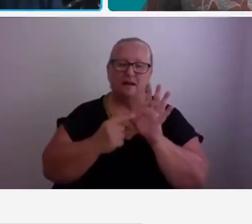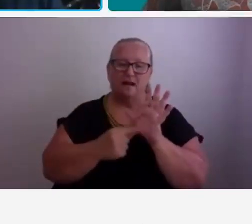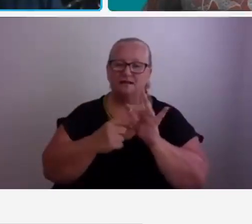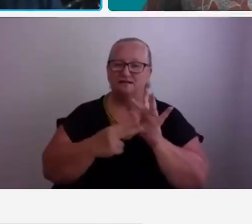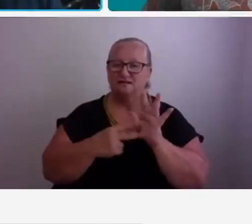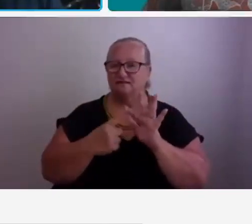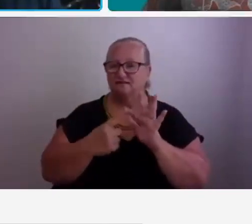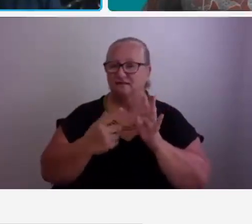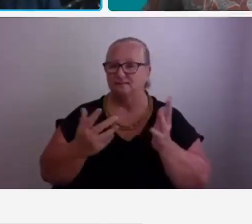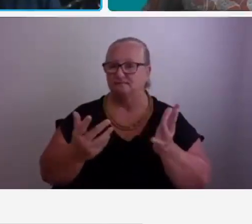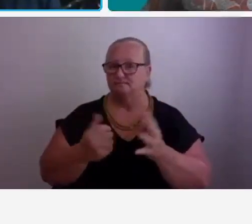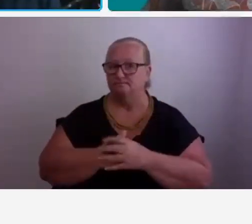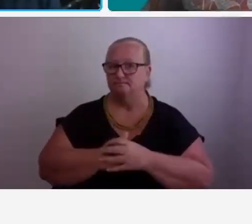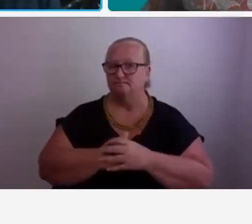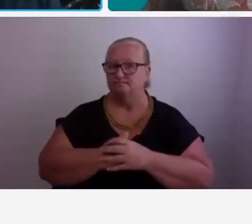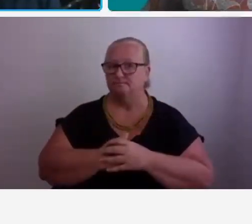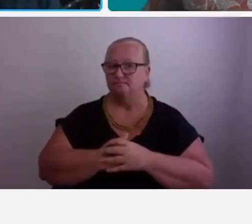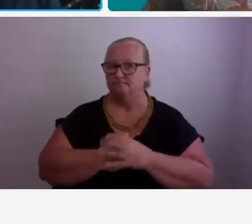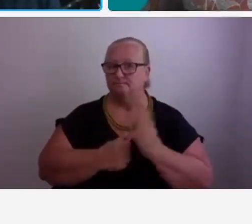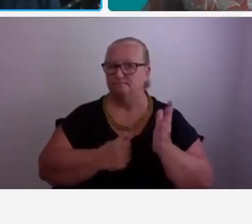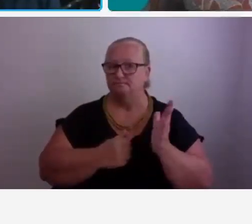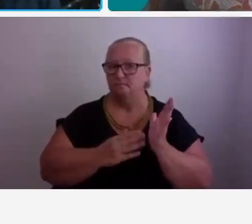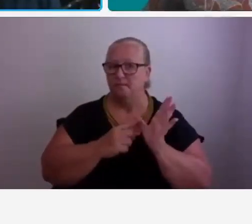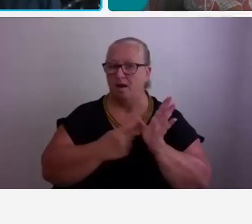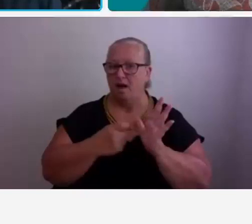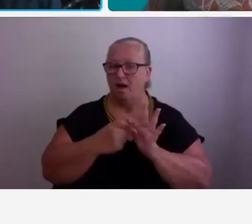So this is another one back to Mark.